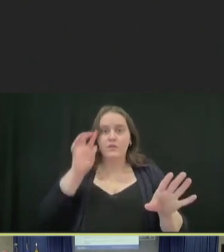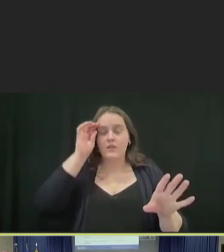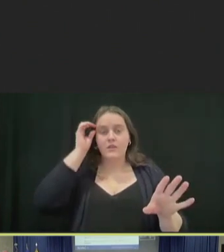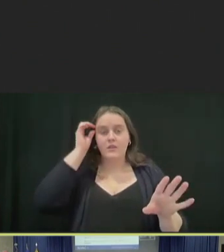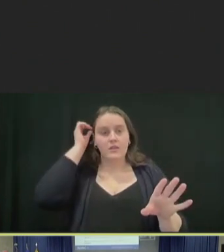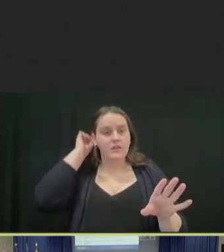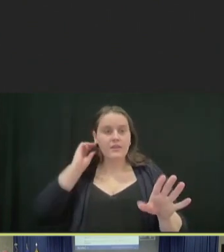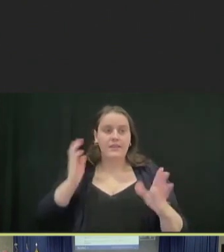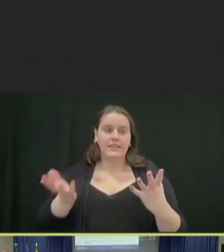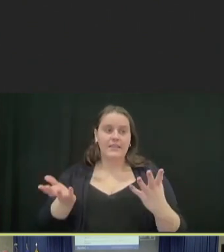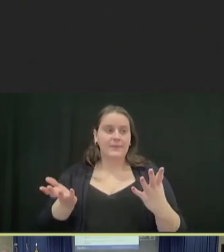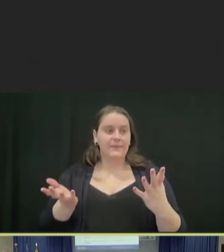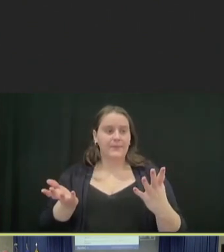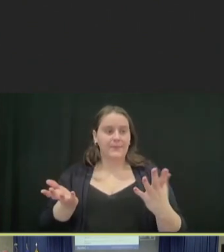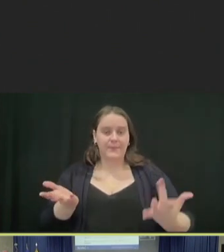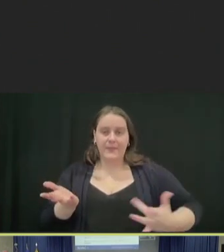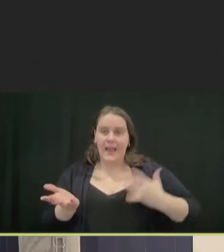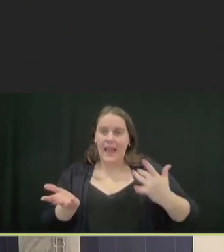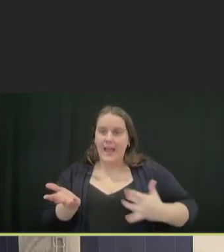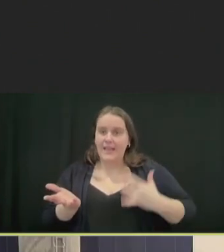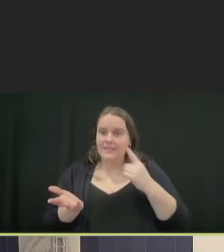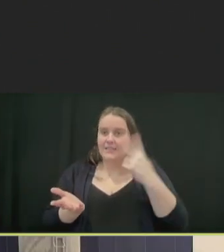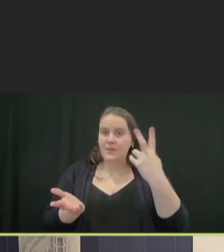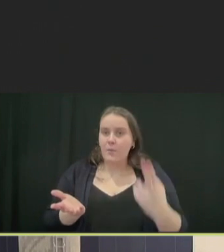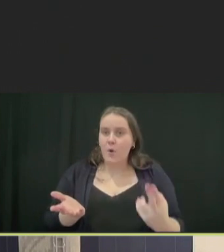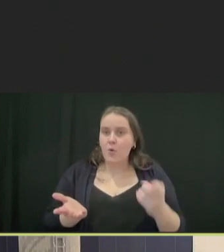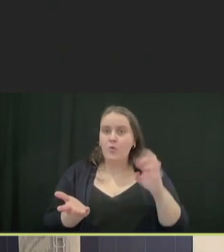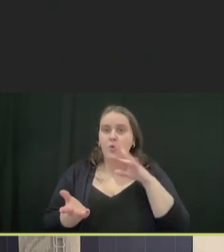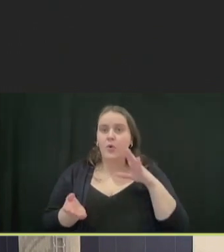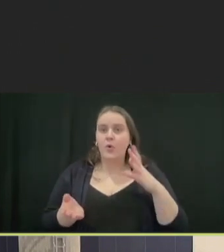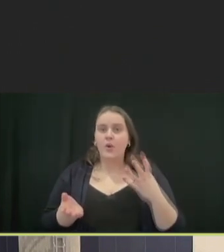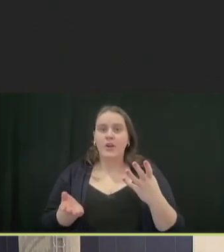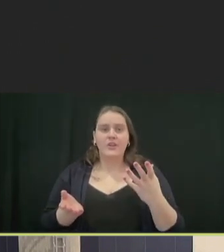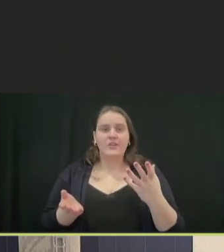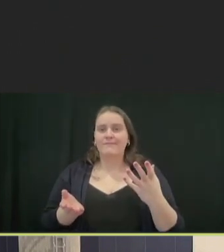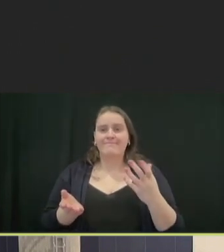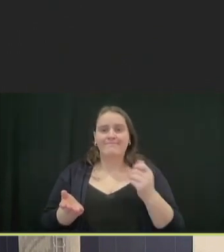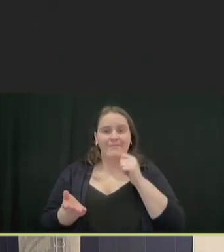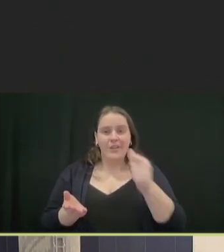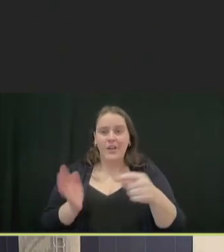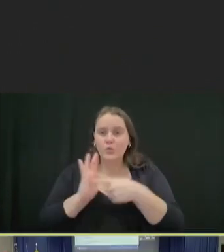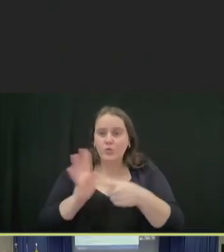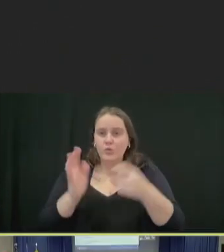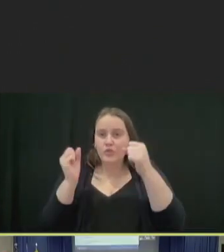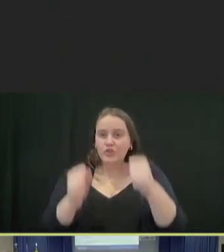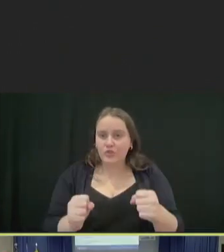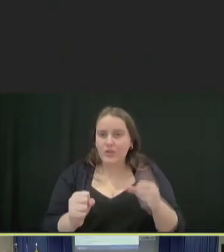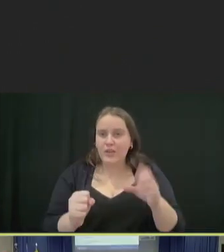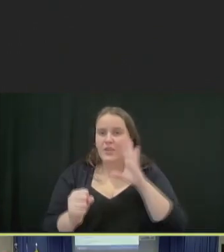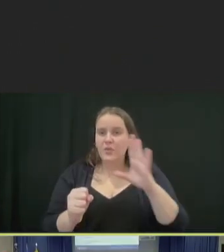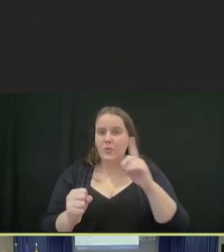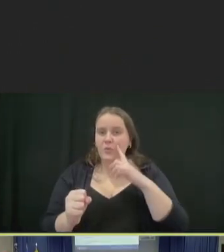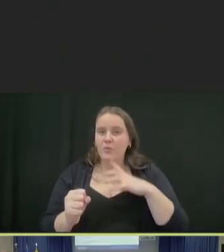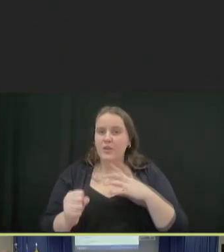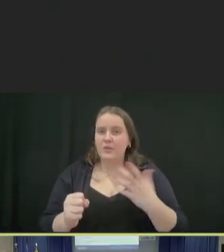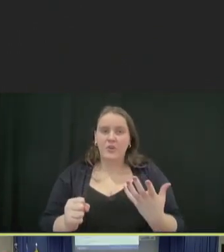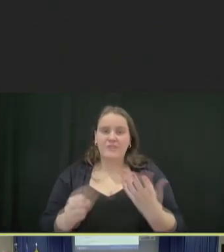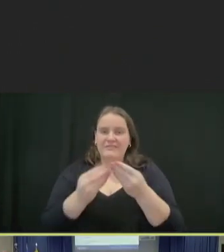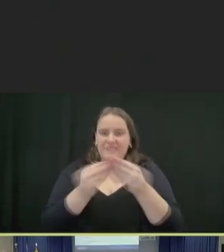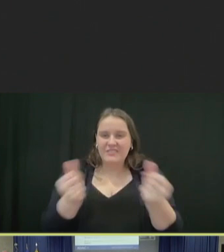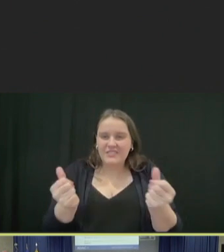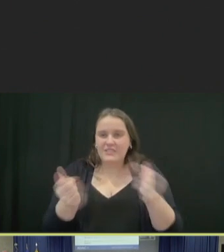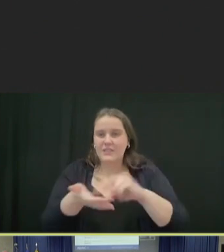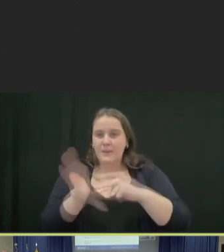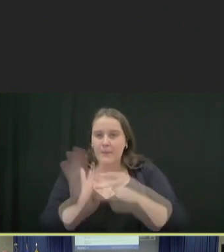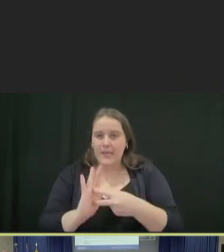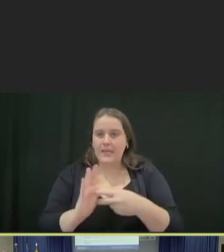or dilute them by lumping them. So just not in agreement. And Chris